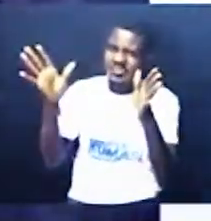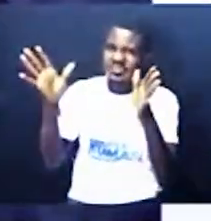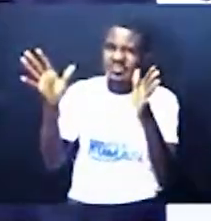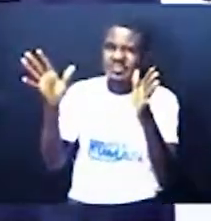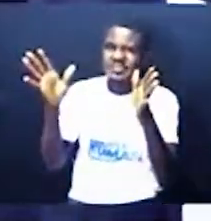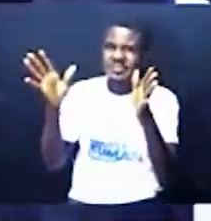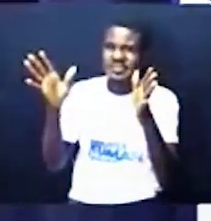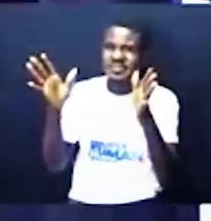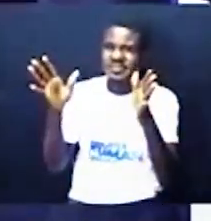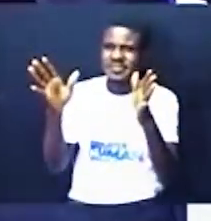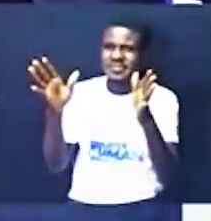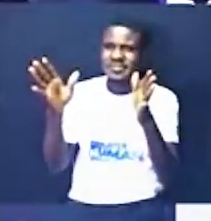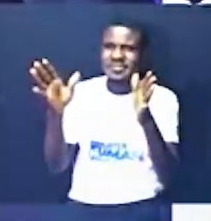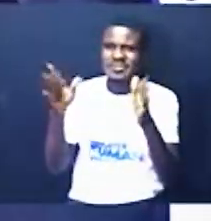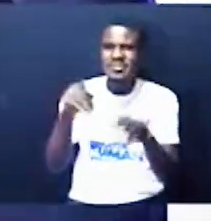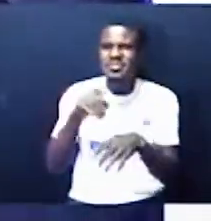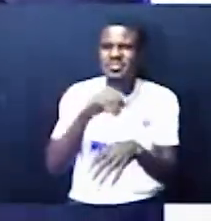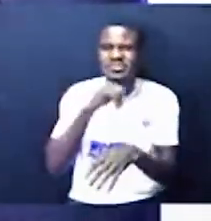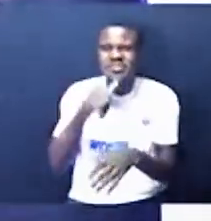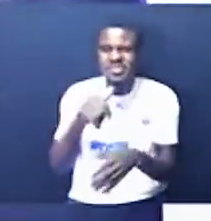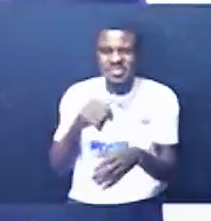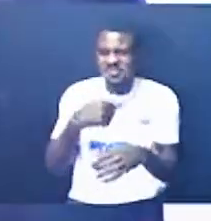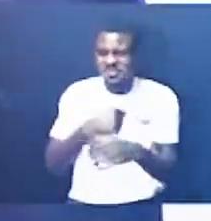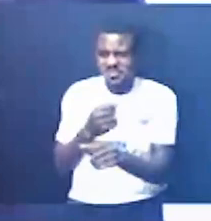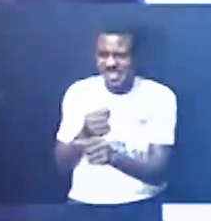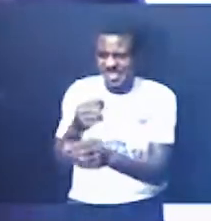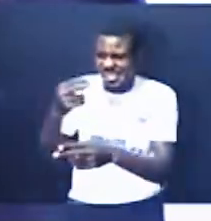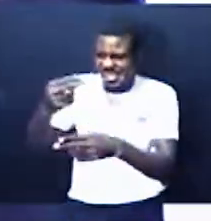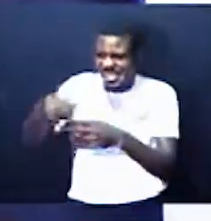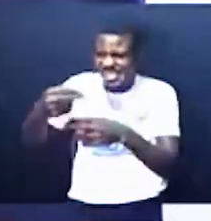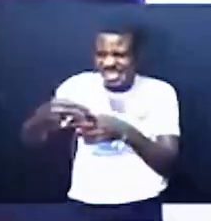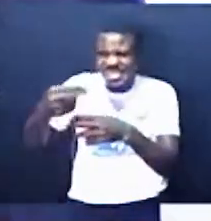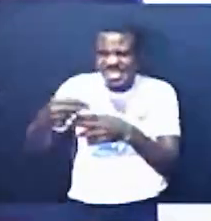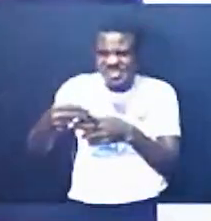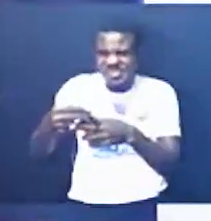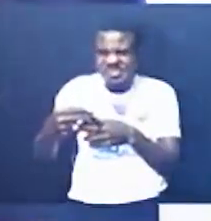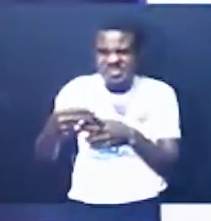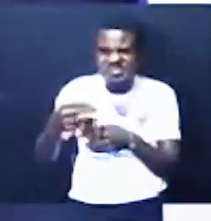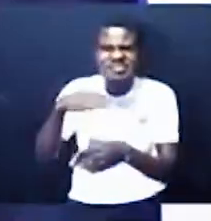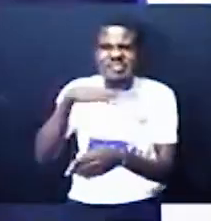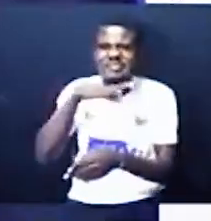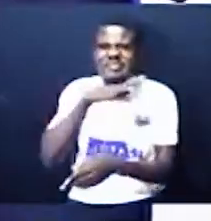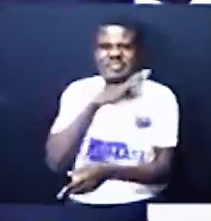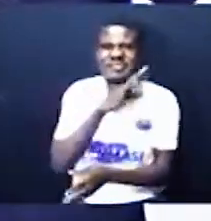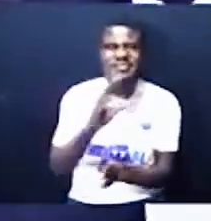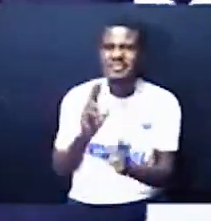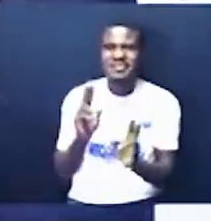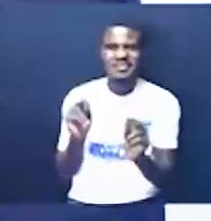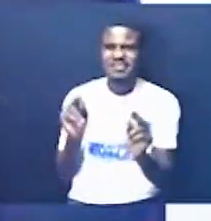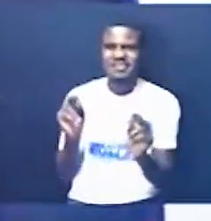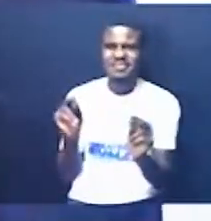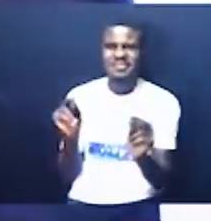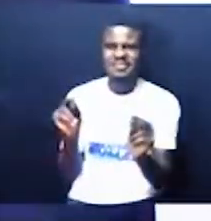We don't have to pollute the name wherein we have been named.